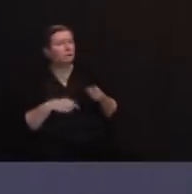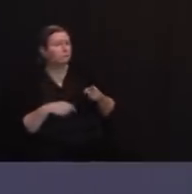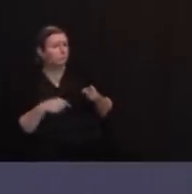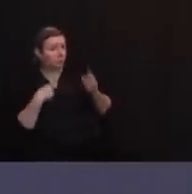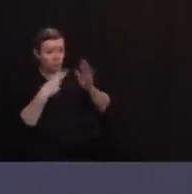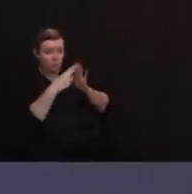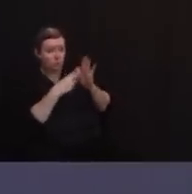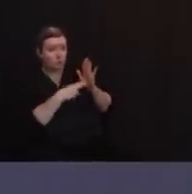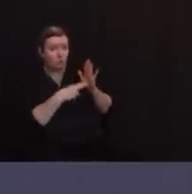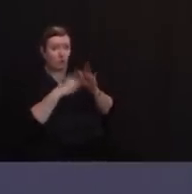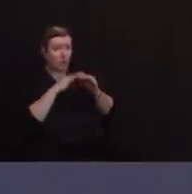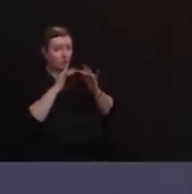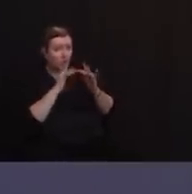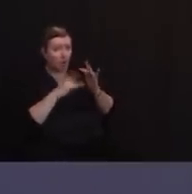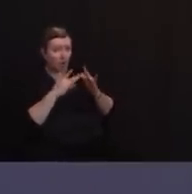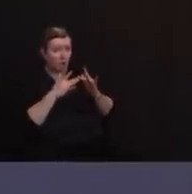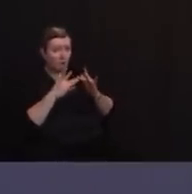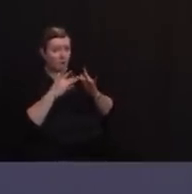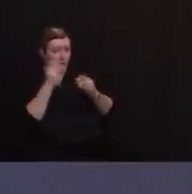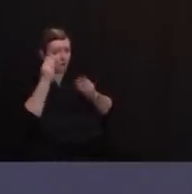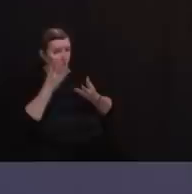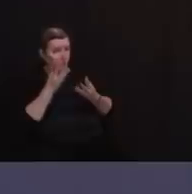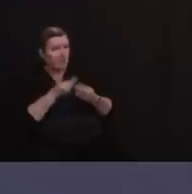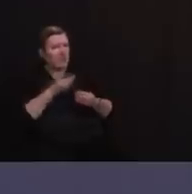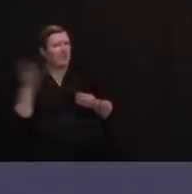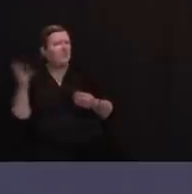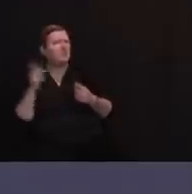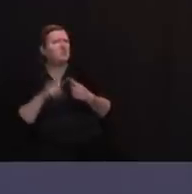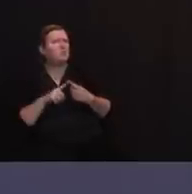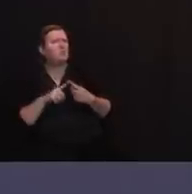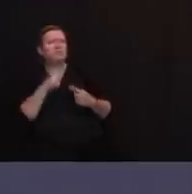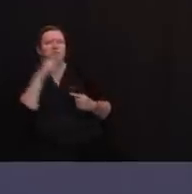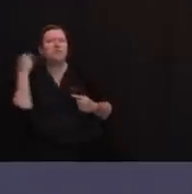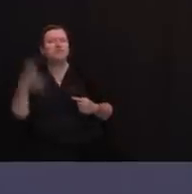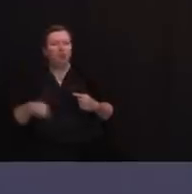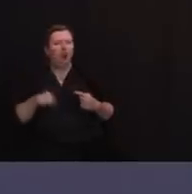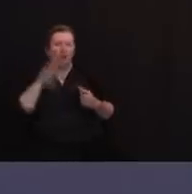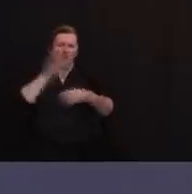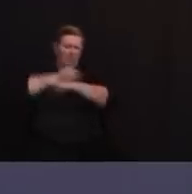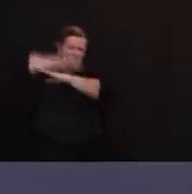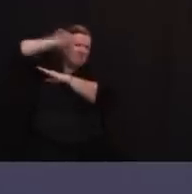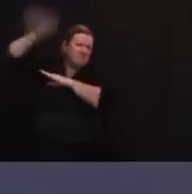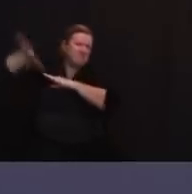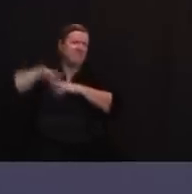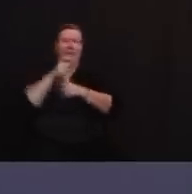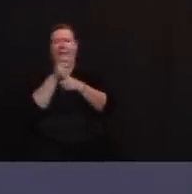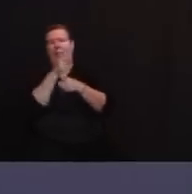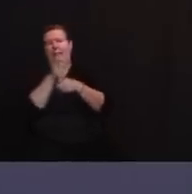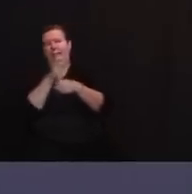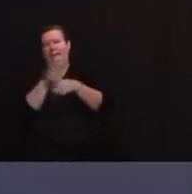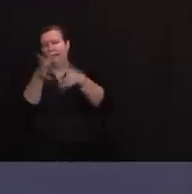that. Now, the information is protected, obviously, and that, like any